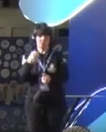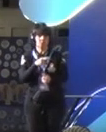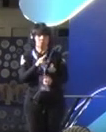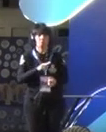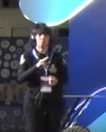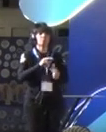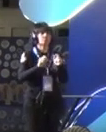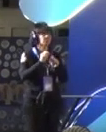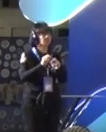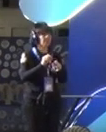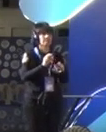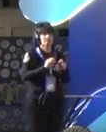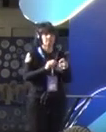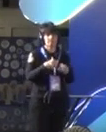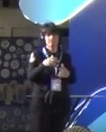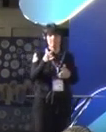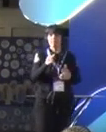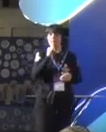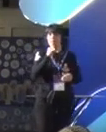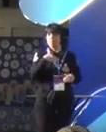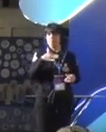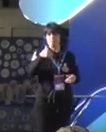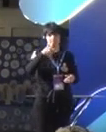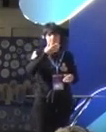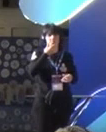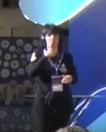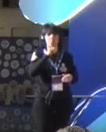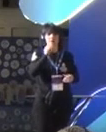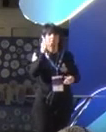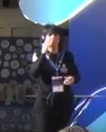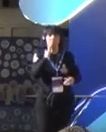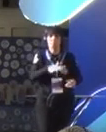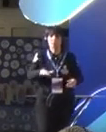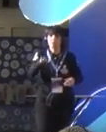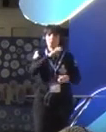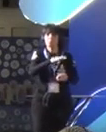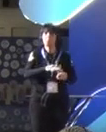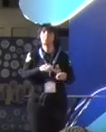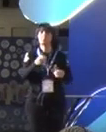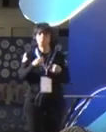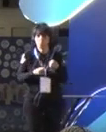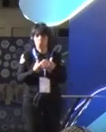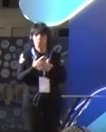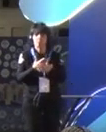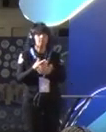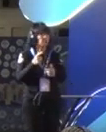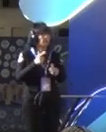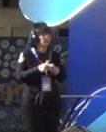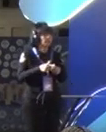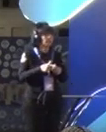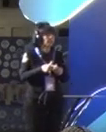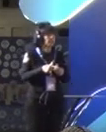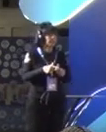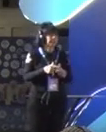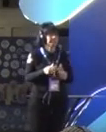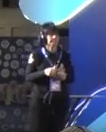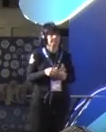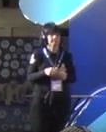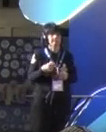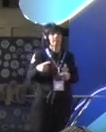want to know why does all this matter, here he is, set to the music of Vangelis, a message